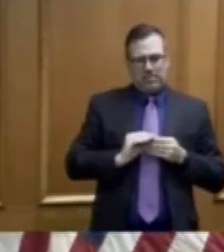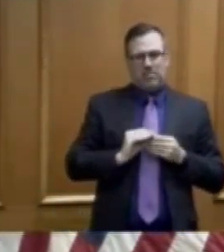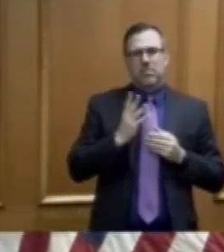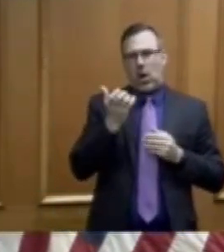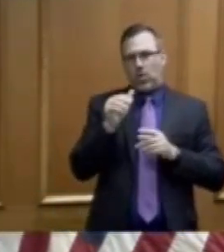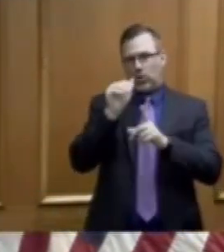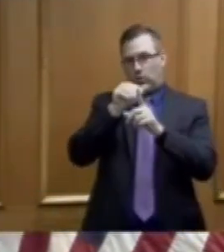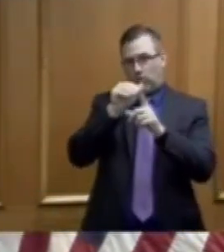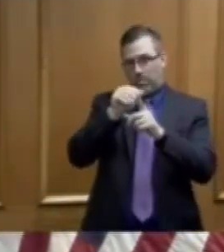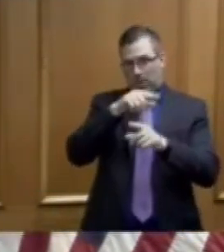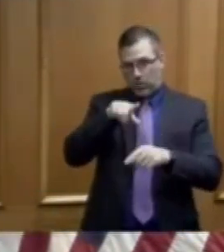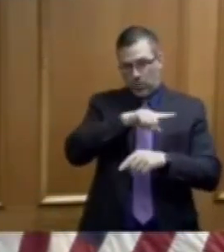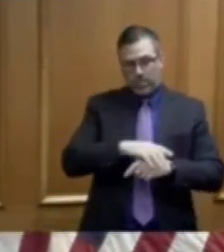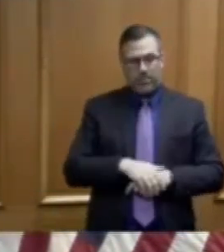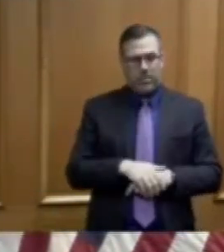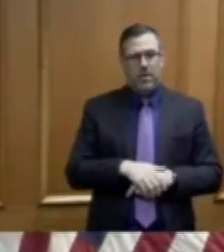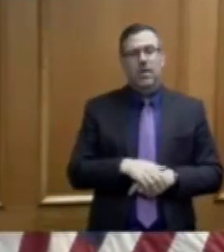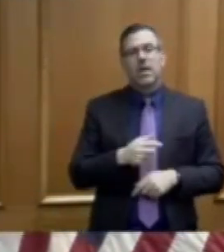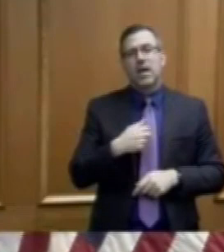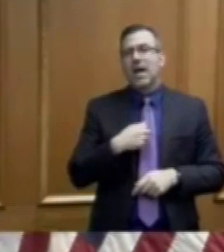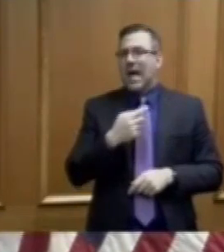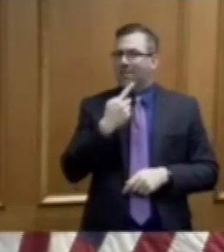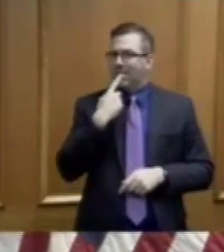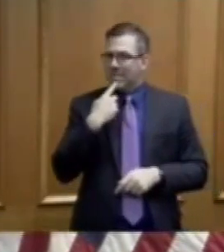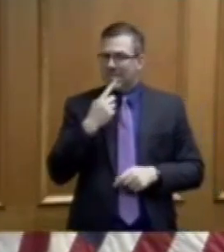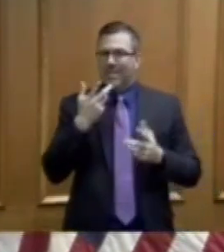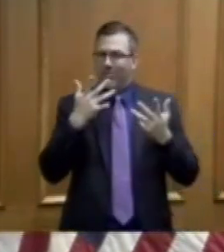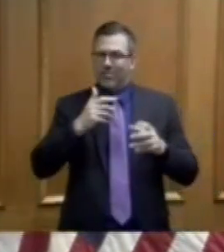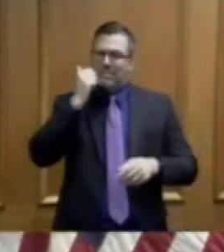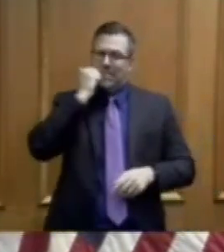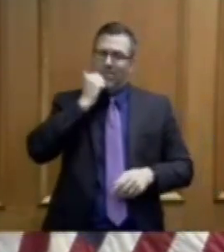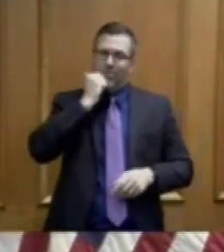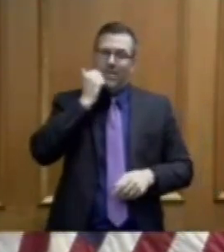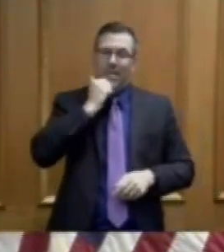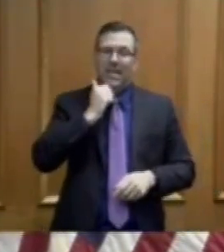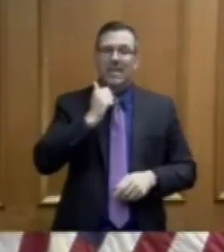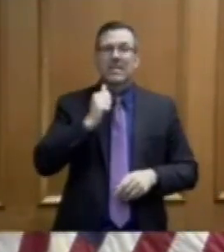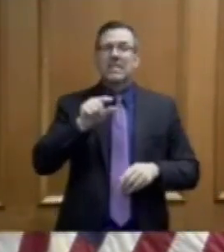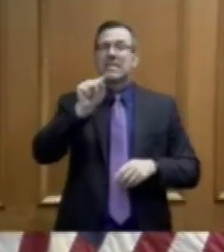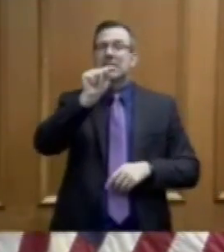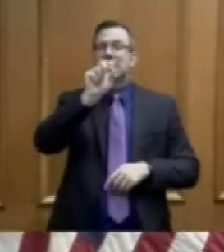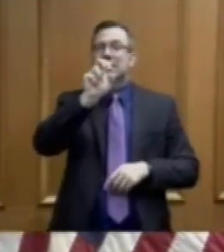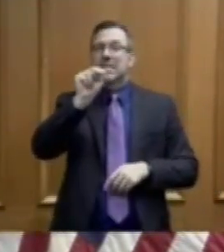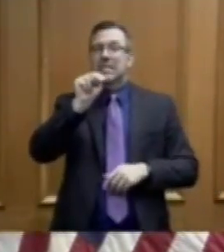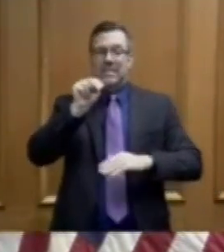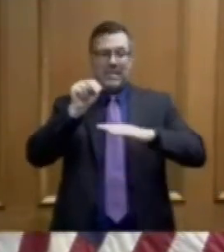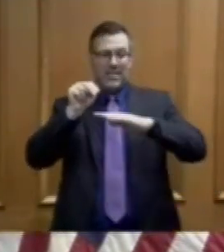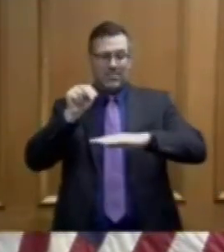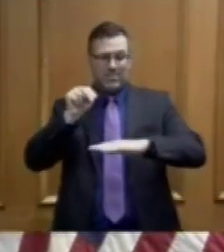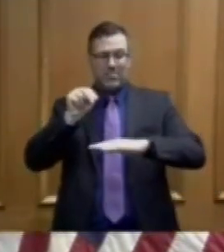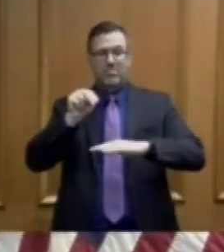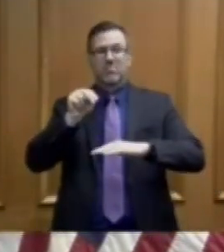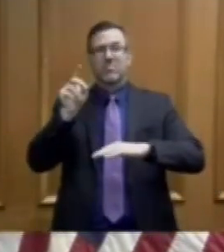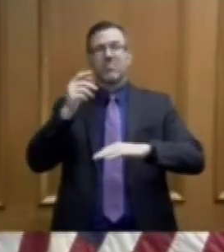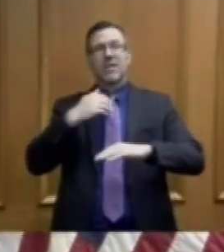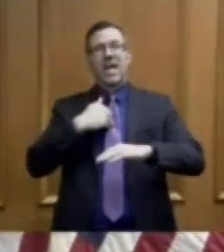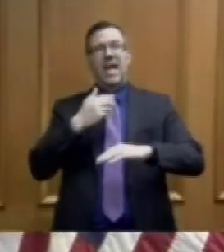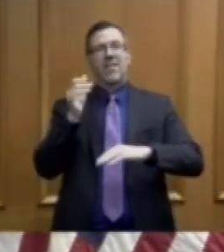As I've said every day and will continue to say, there is a storm over our state. It is intense. We are doing